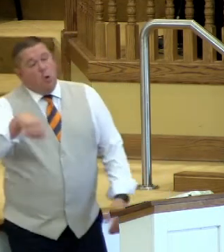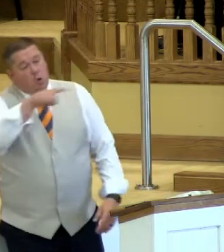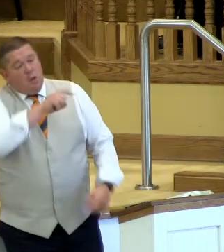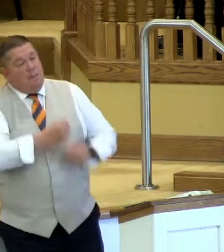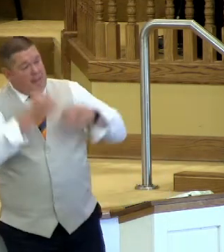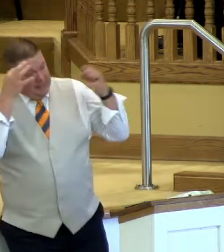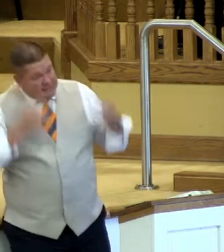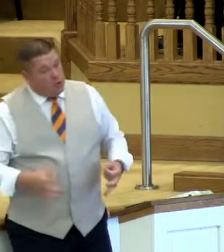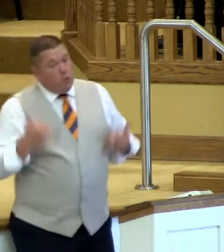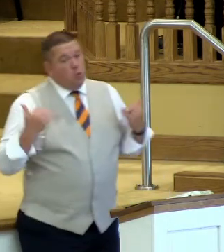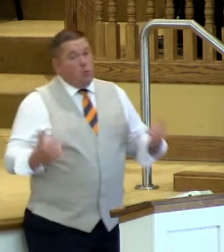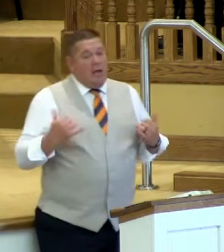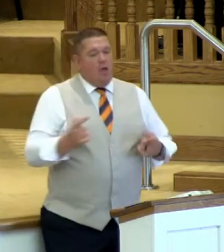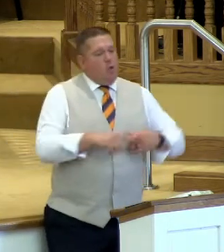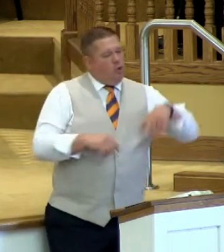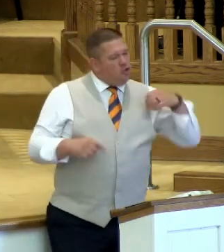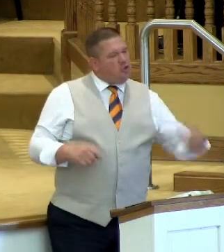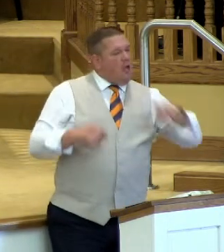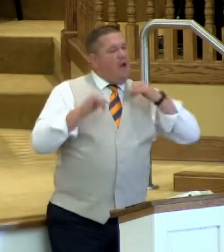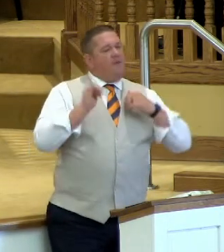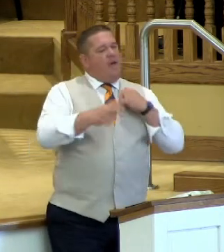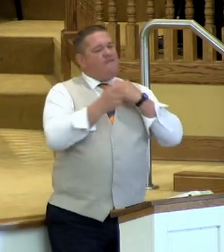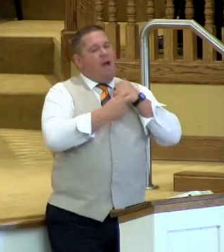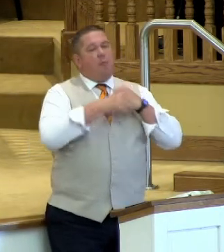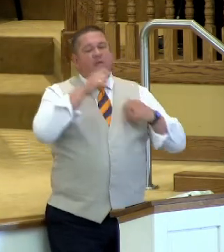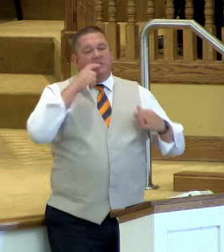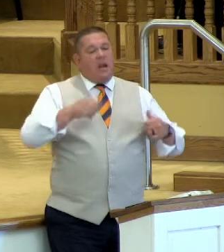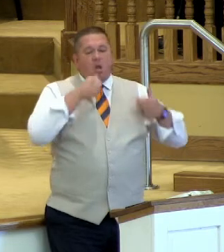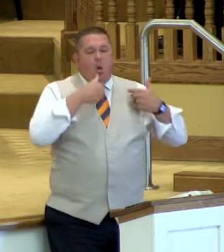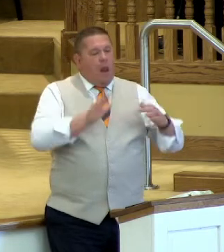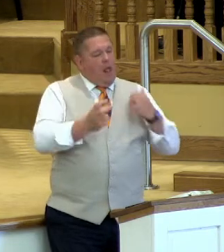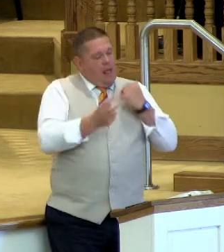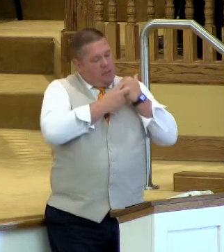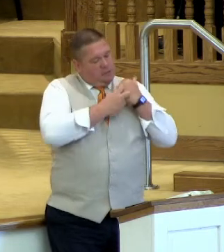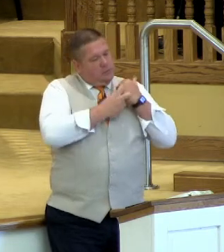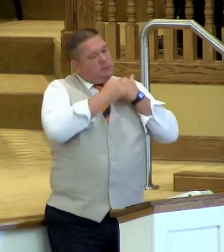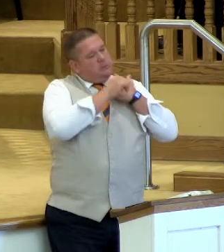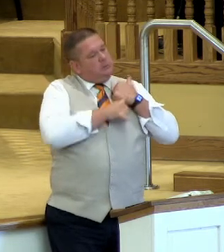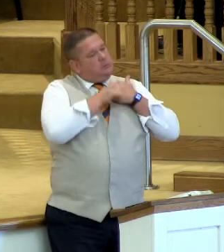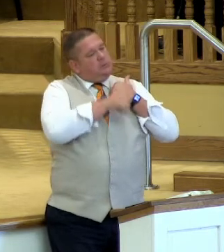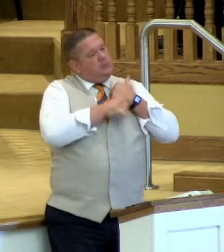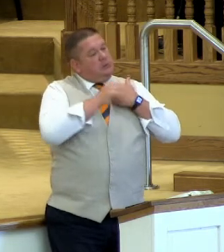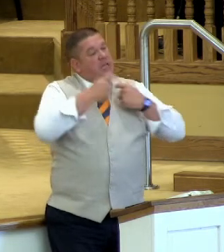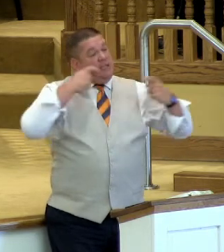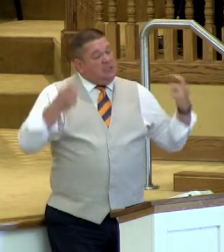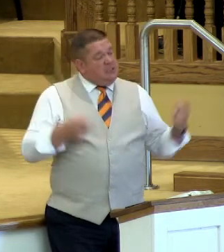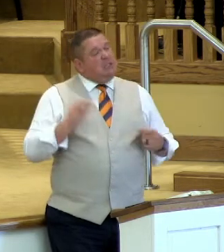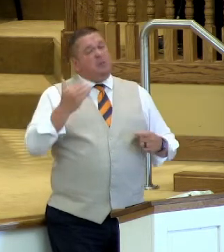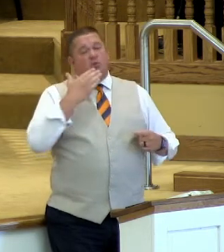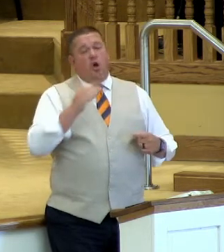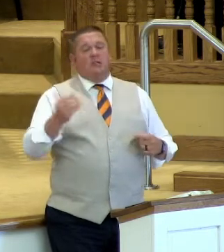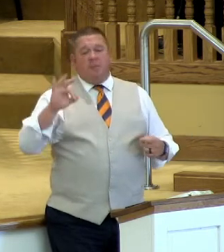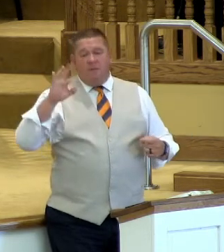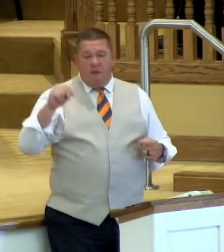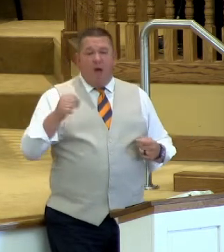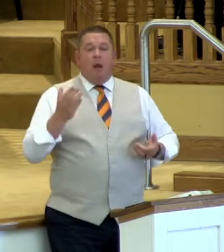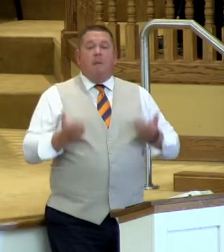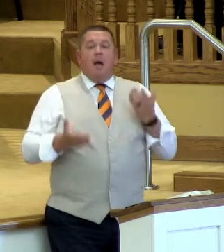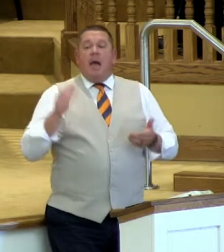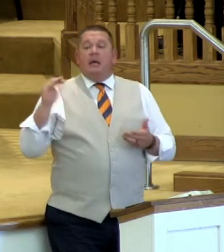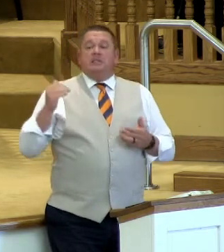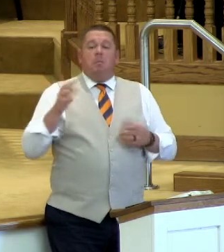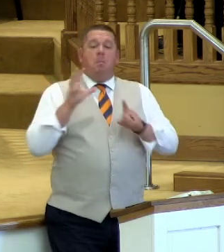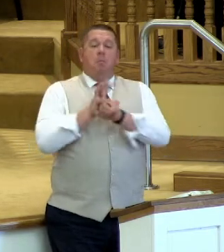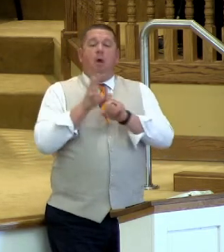need to make the decision today to shake off the viper of sin and not let it latch back onto you. And sure, that sin might seem good, it might seem fun, it might